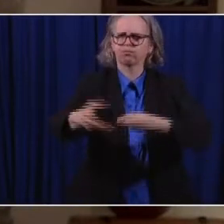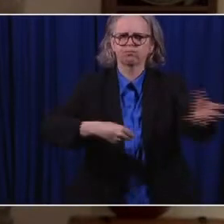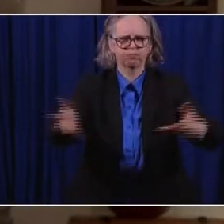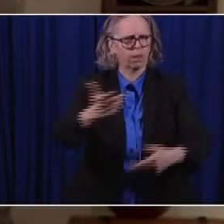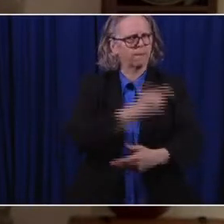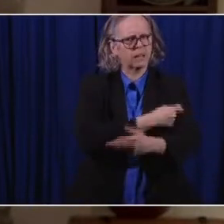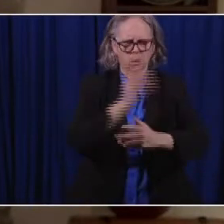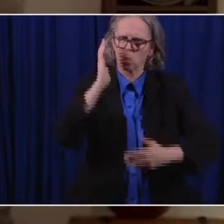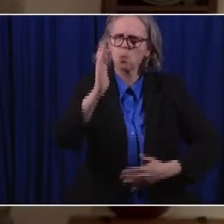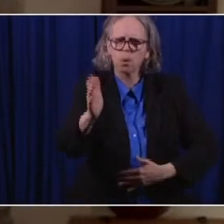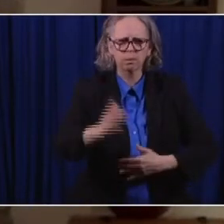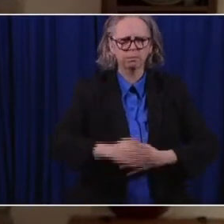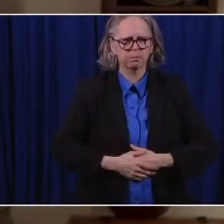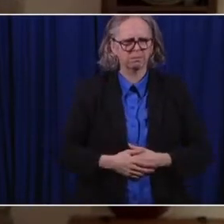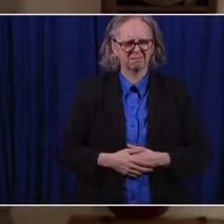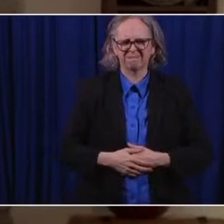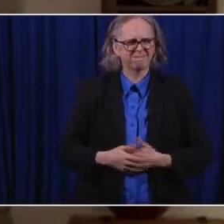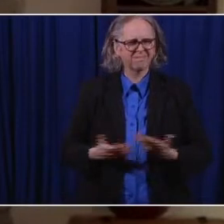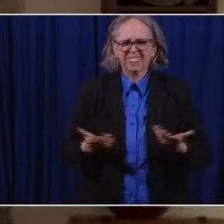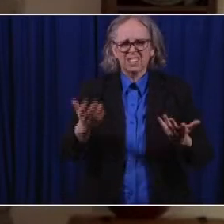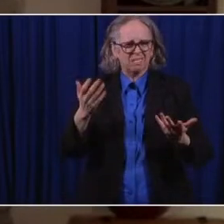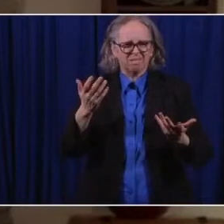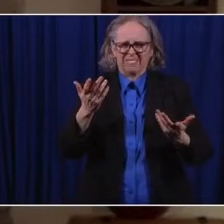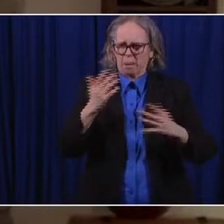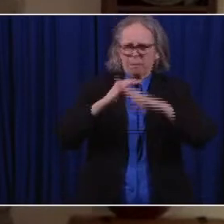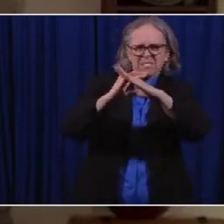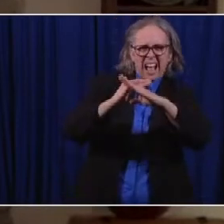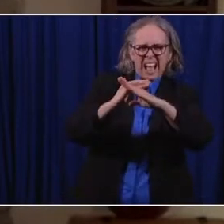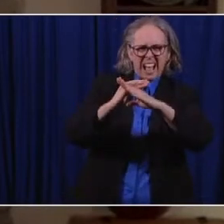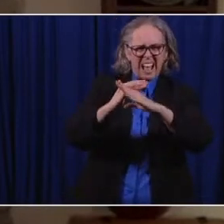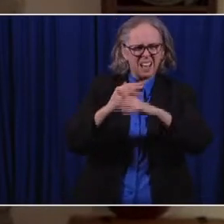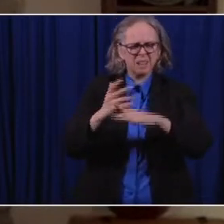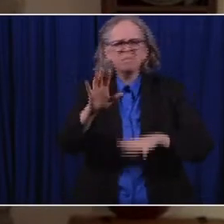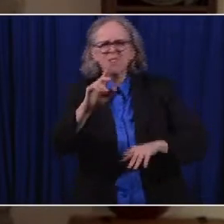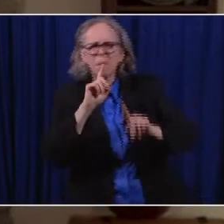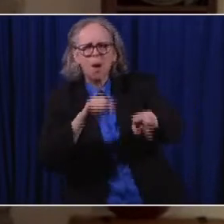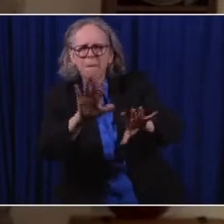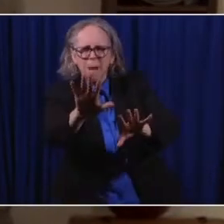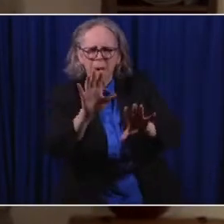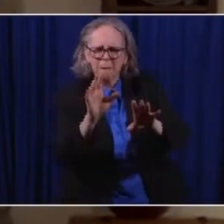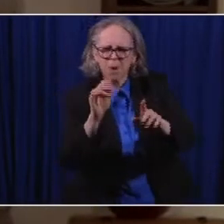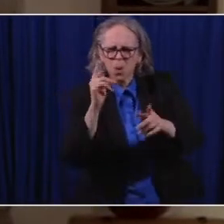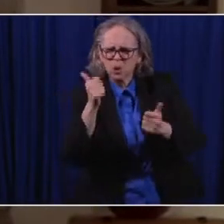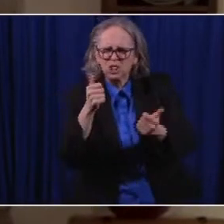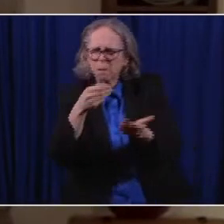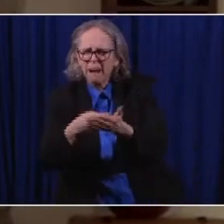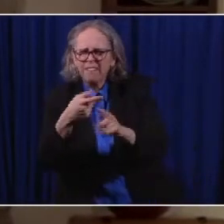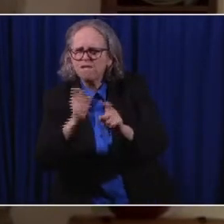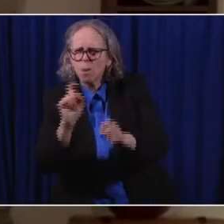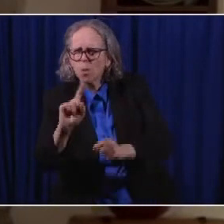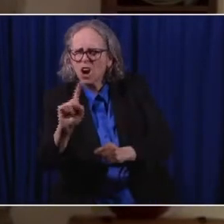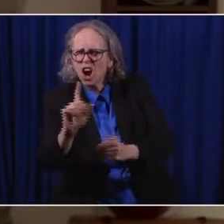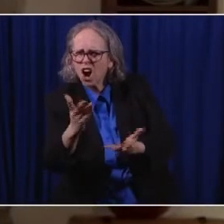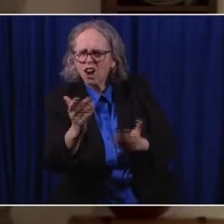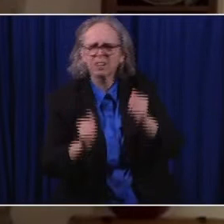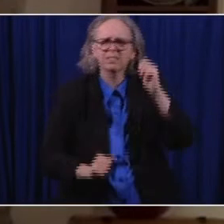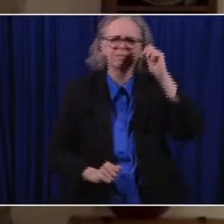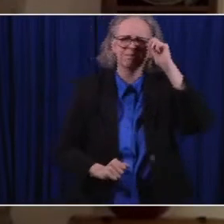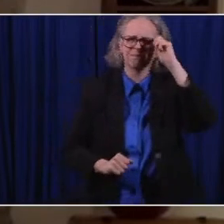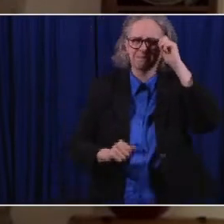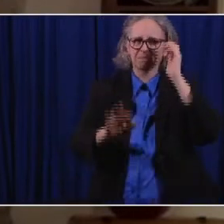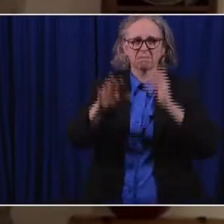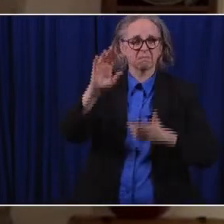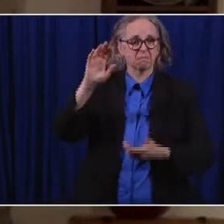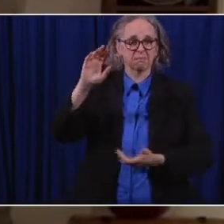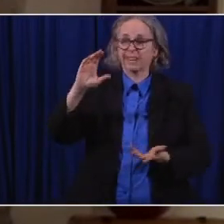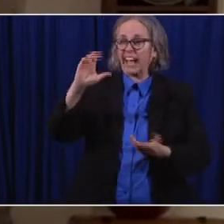these vaccinations down. Can you say what monies will be used to do that then? Sure, we have CARES Act dollars. We have other